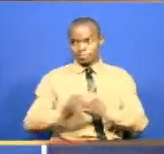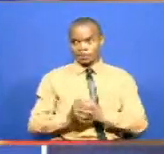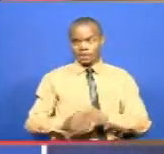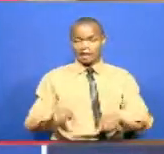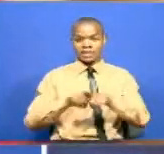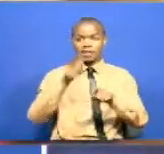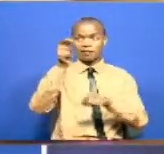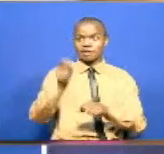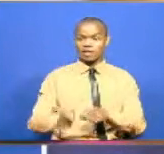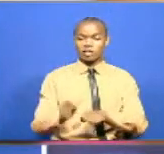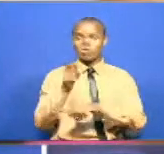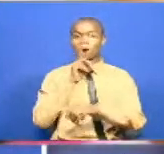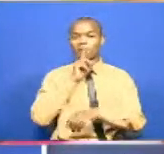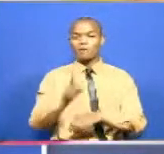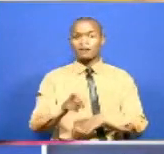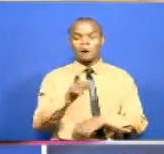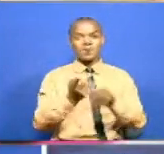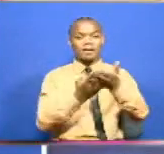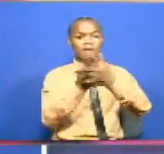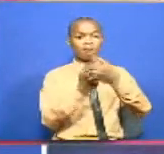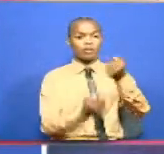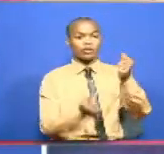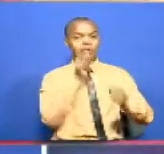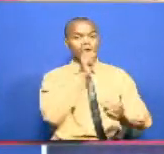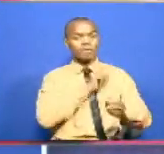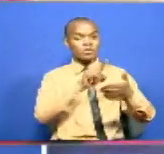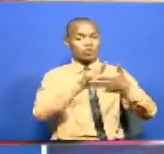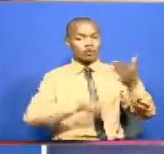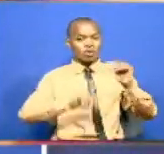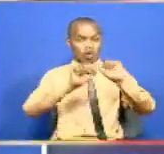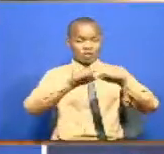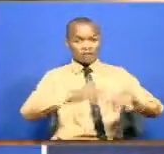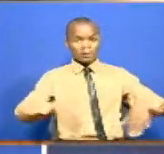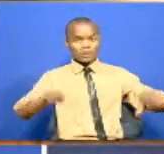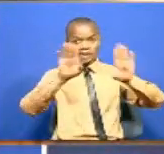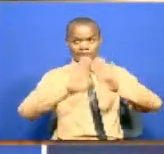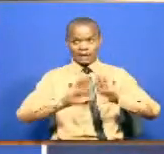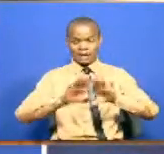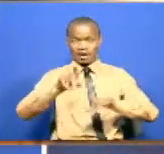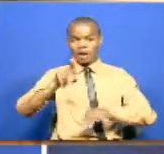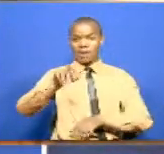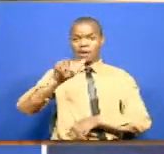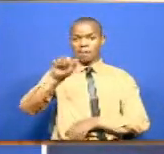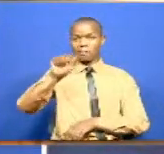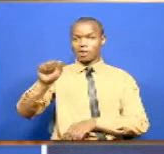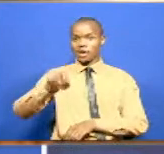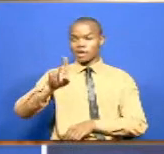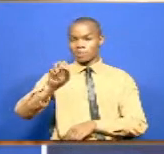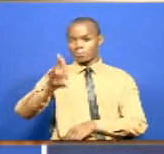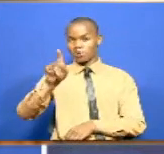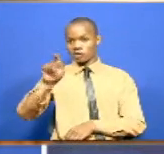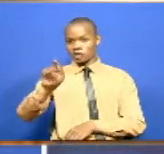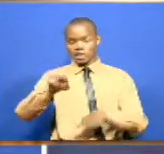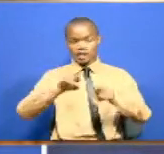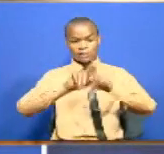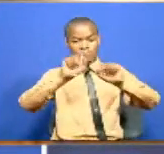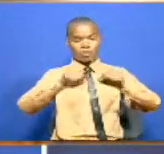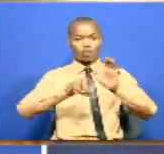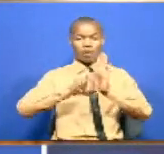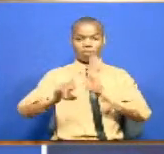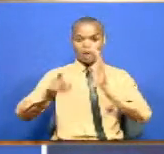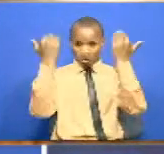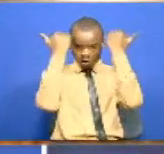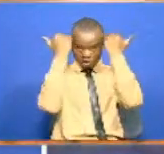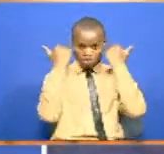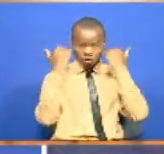pia aliwaagiza Jumwa na mlinzi wake kusalimisha pasipoti zao pamoja na kufika mahakamani wanapohitajika